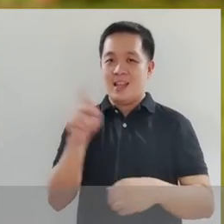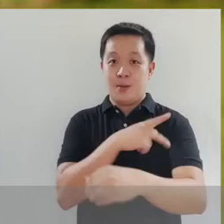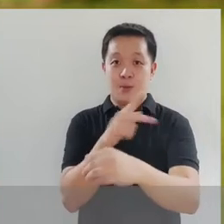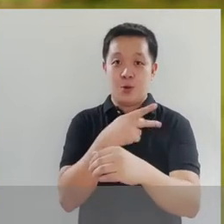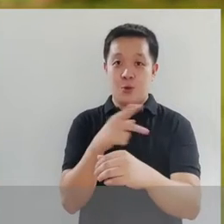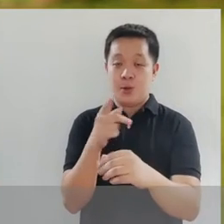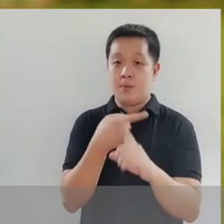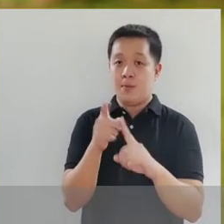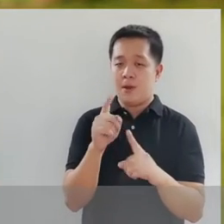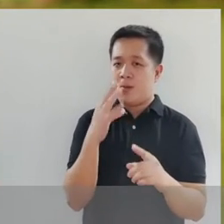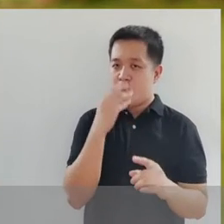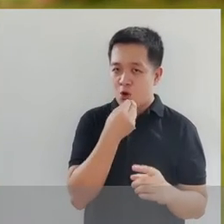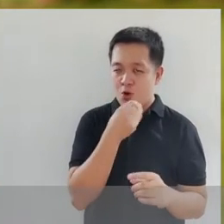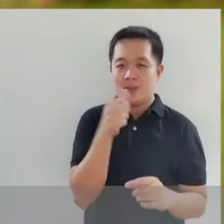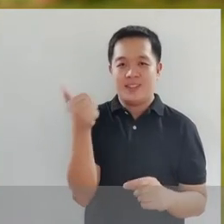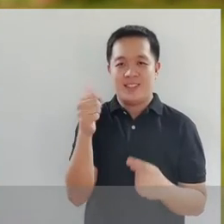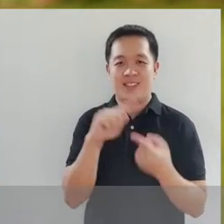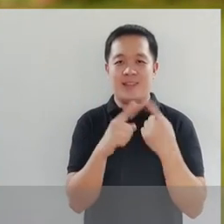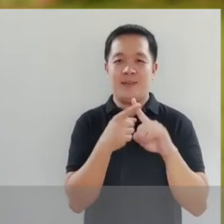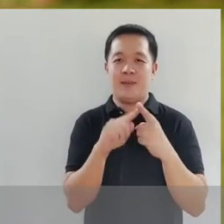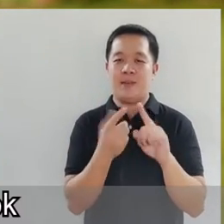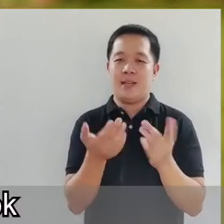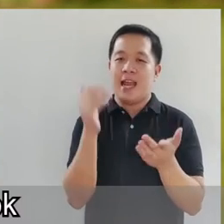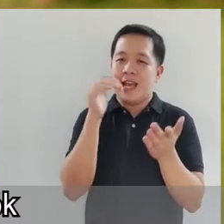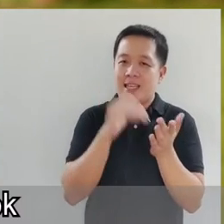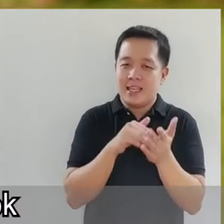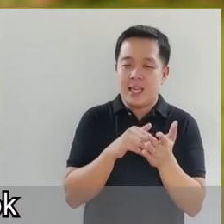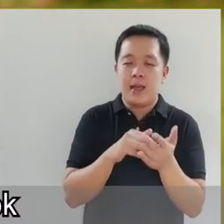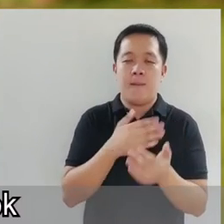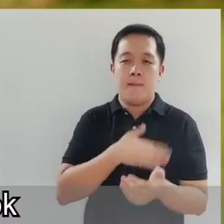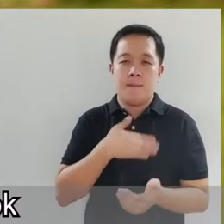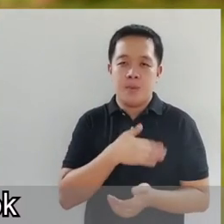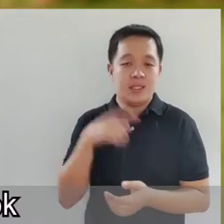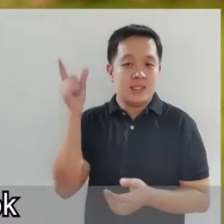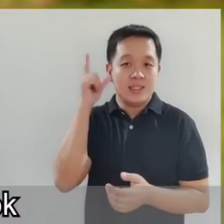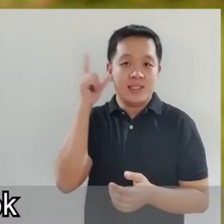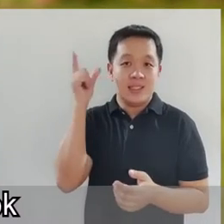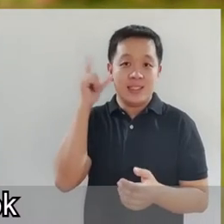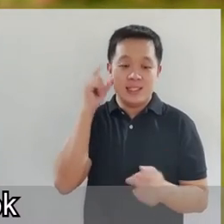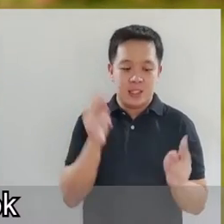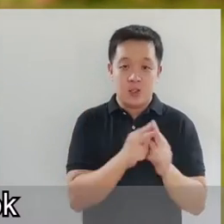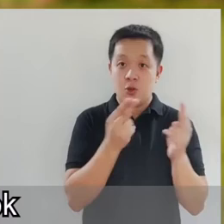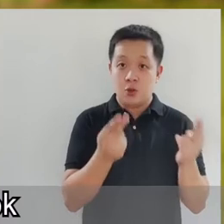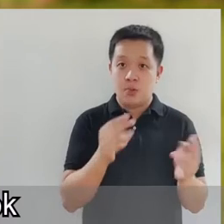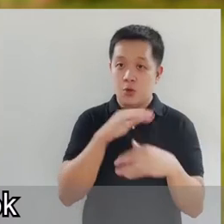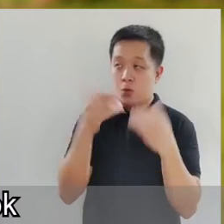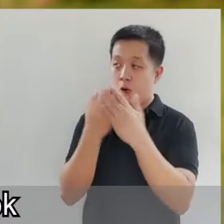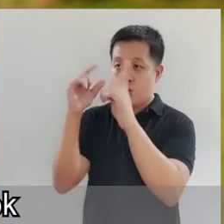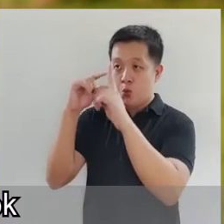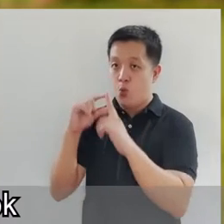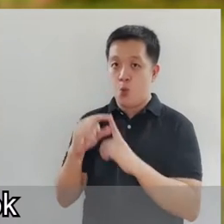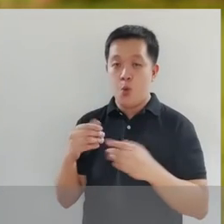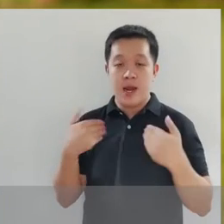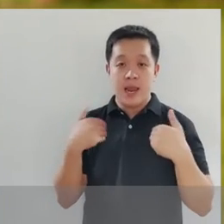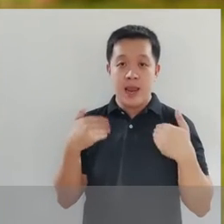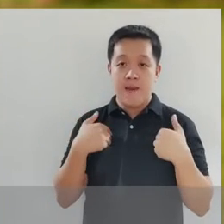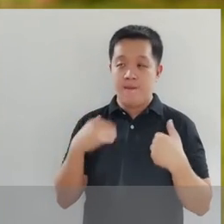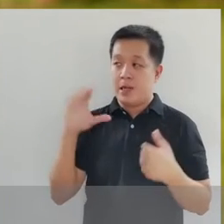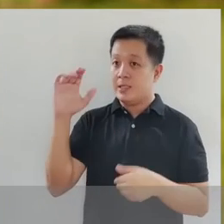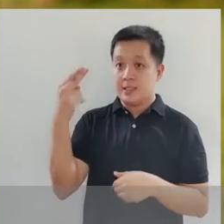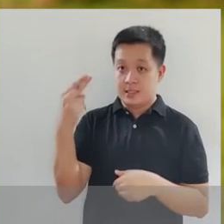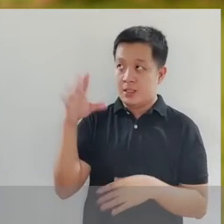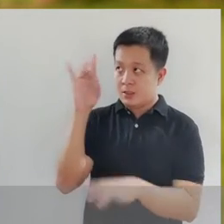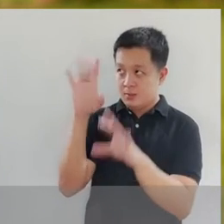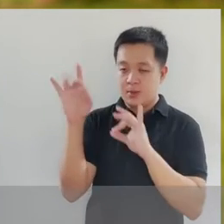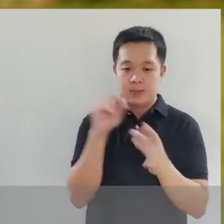Here is another poem from another friend. Again, please listen and list down in your notebook all the